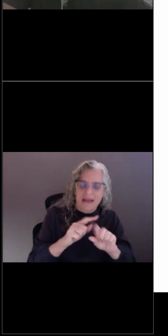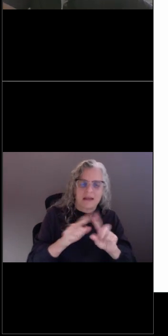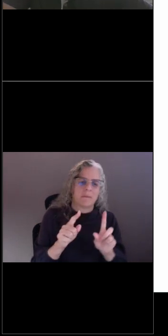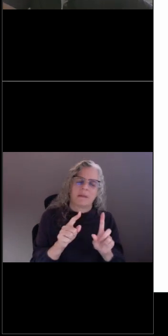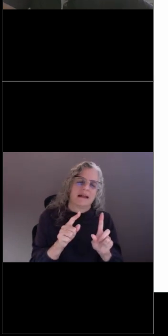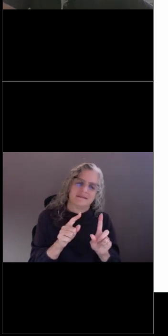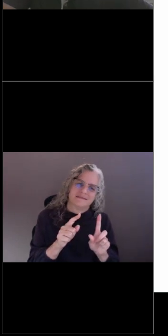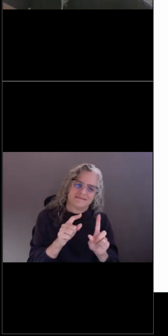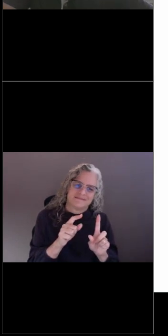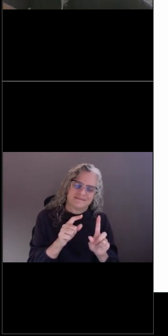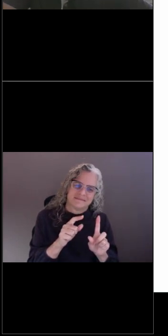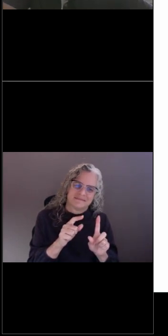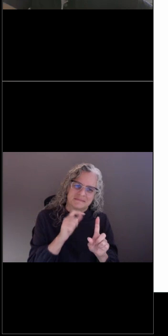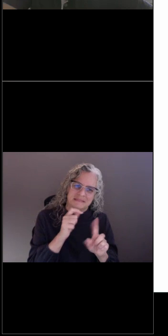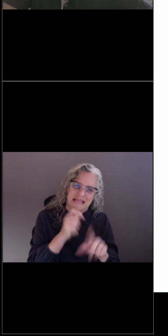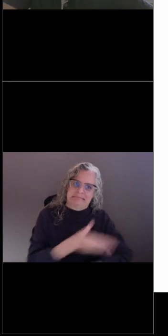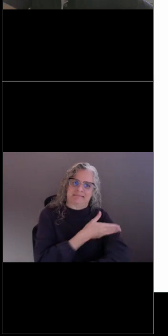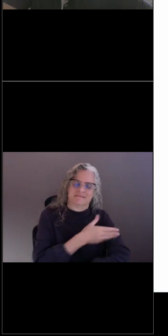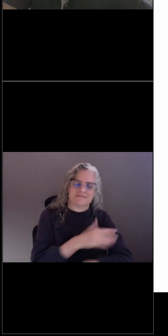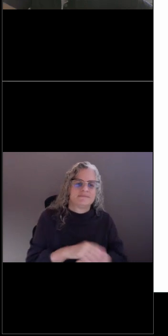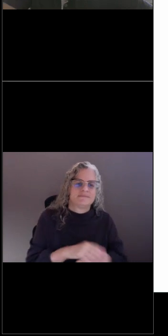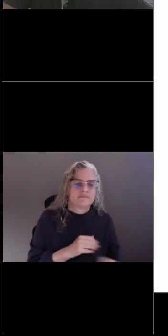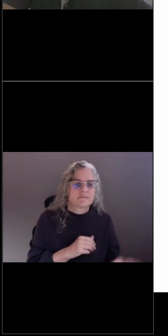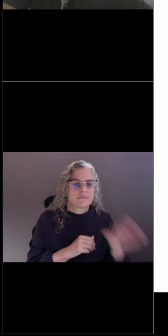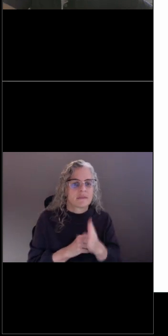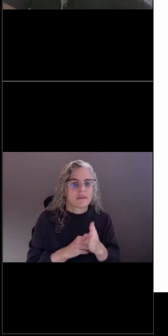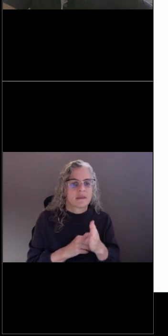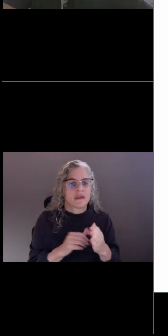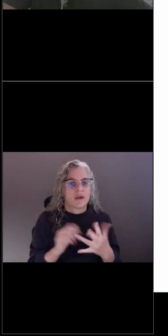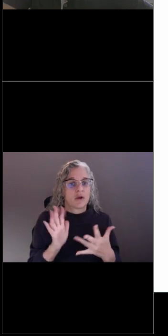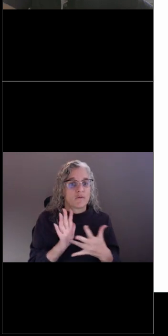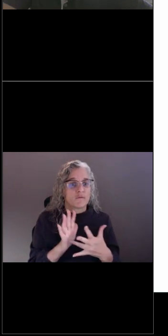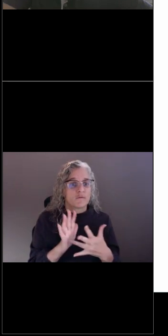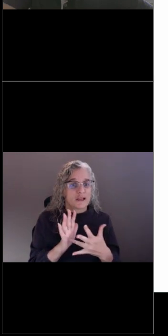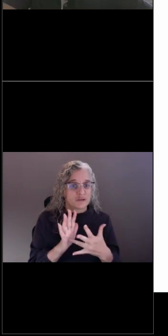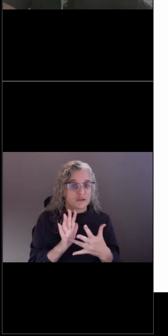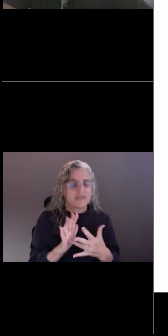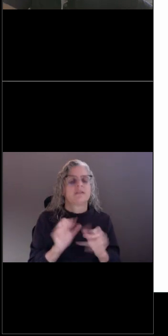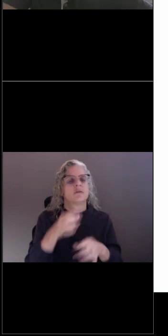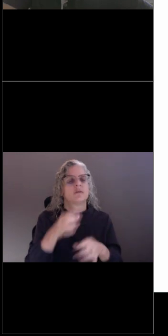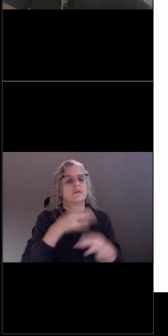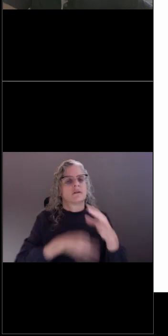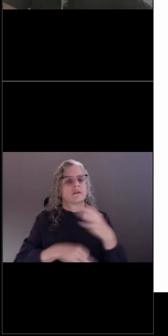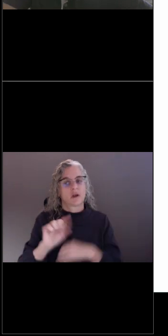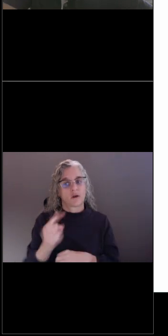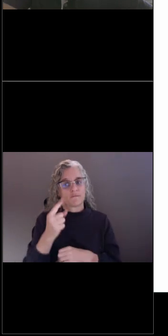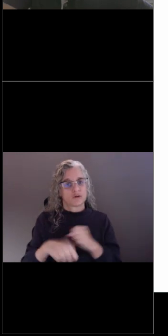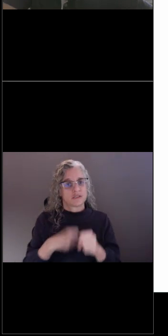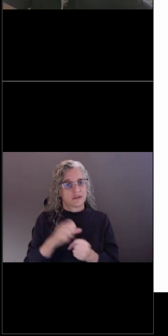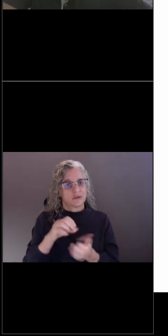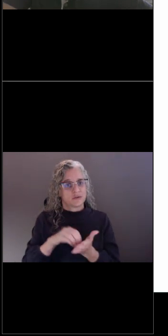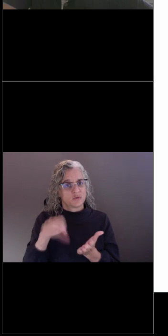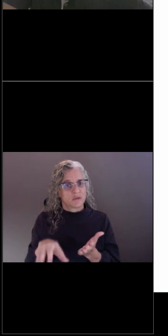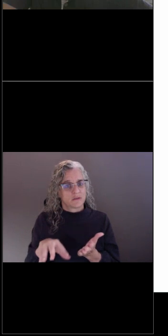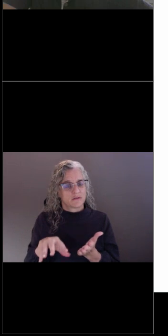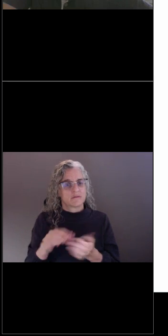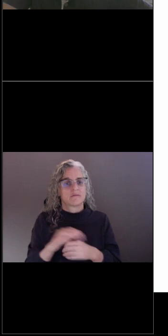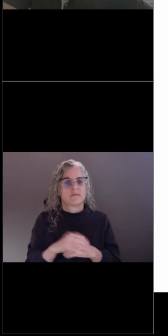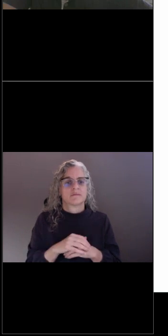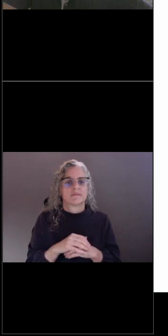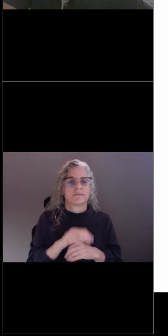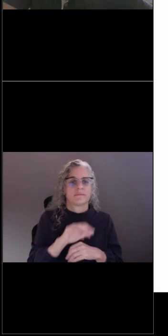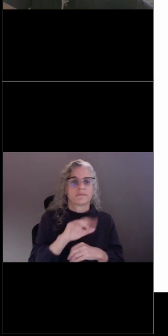like freshman could be replaced by first year student, or upper class